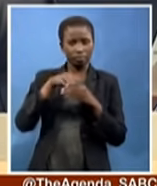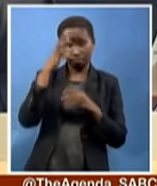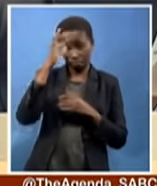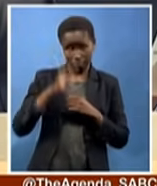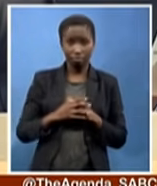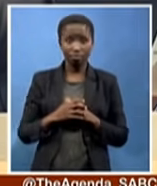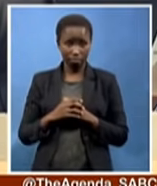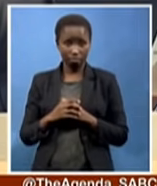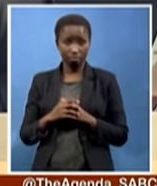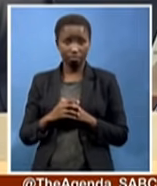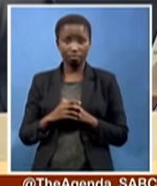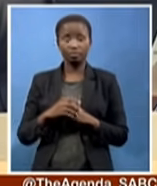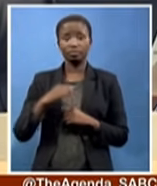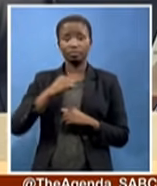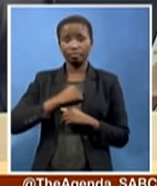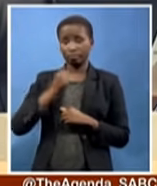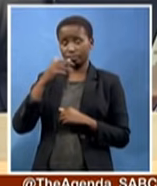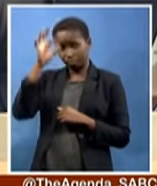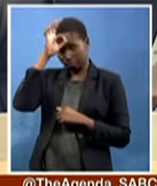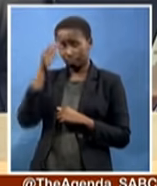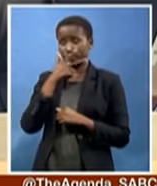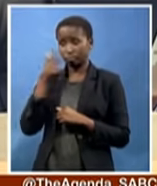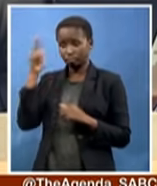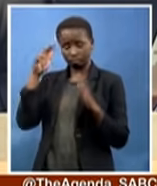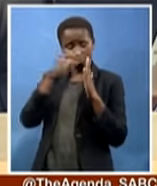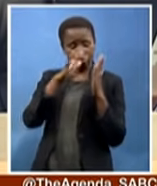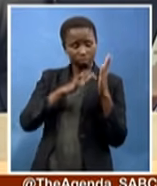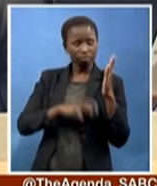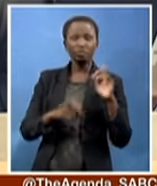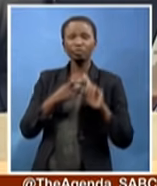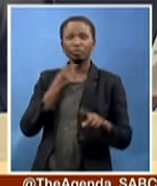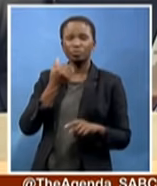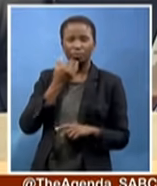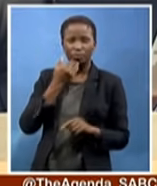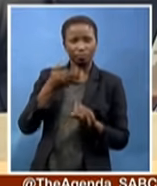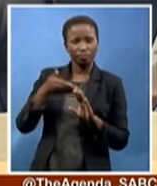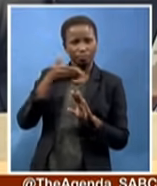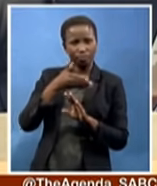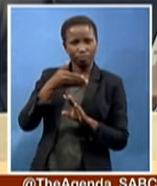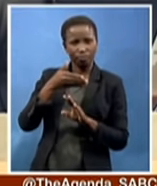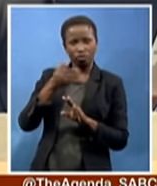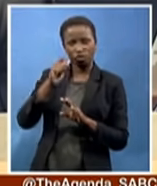Commission by the former ANC Chief Whip, the late Mr. Jackson